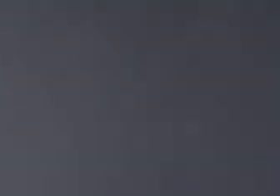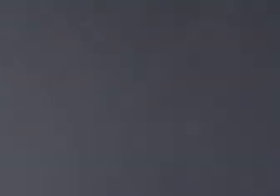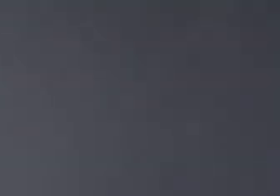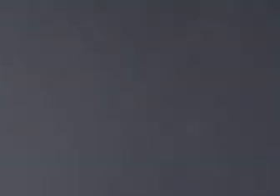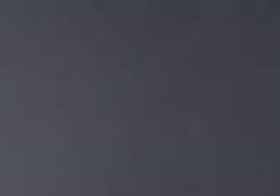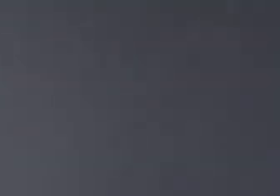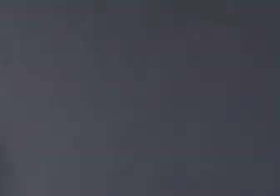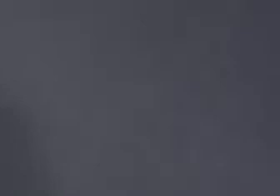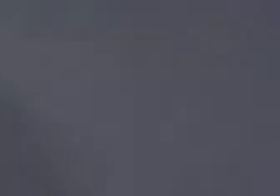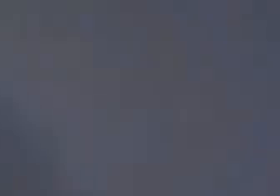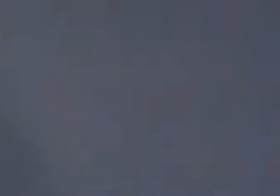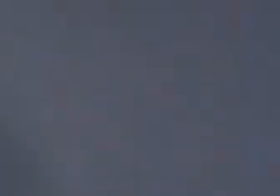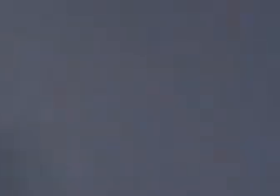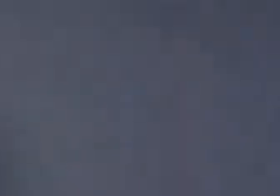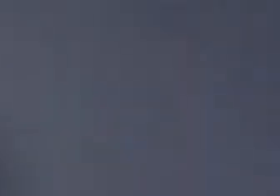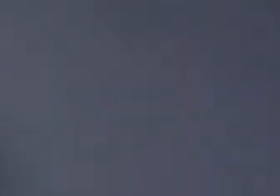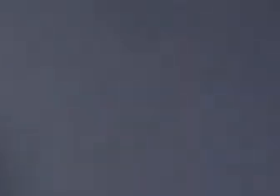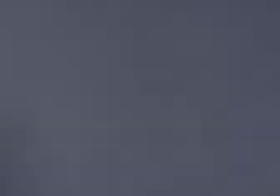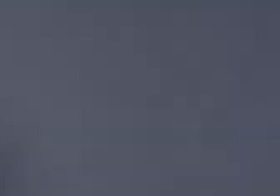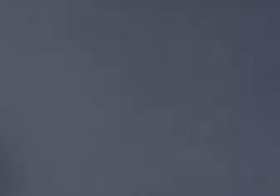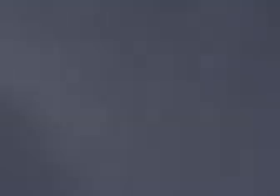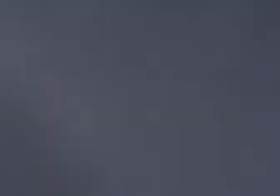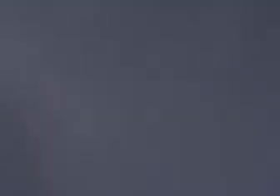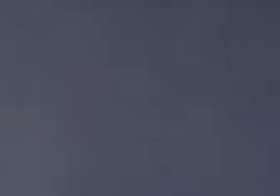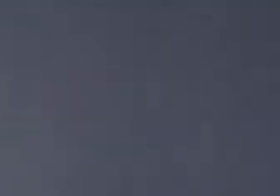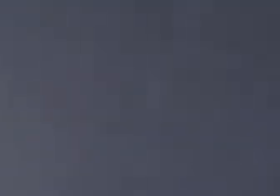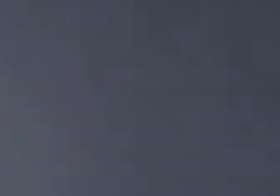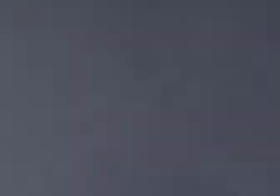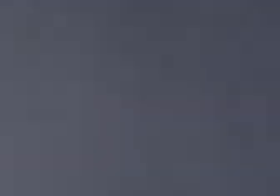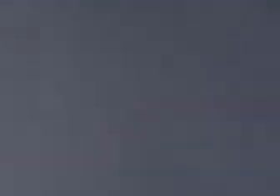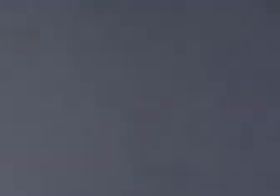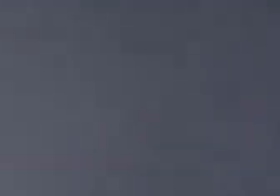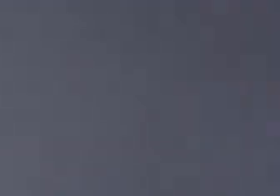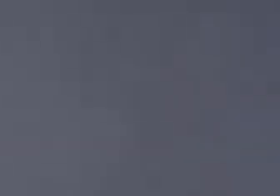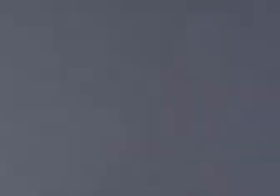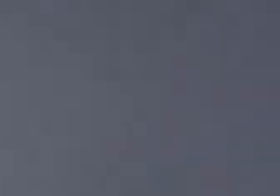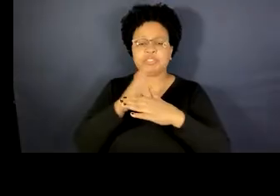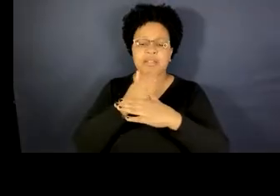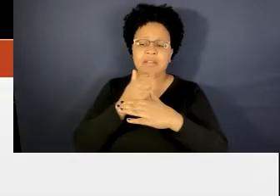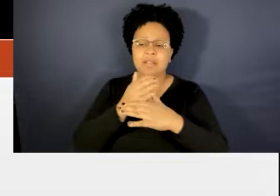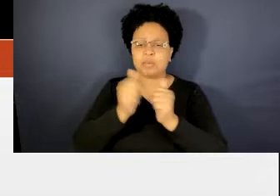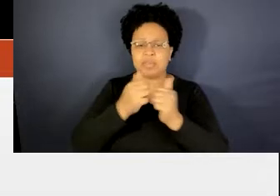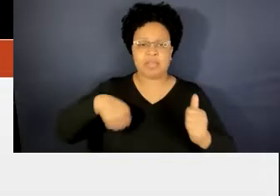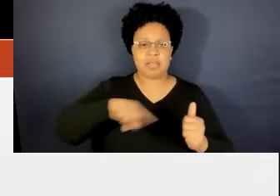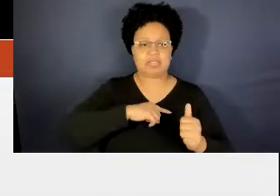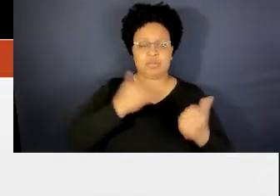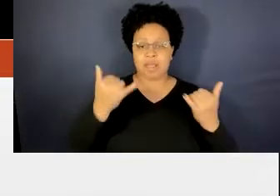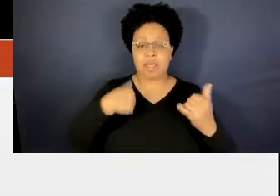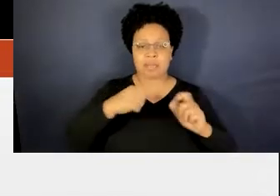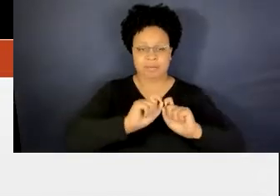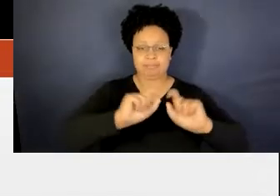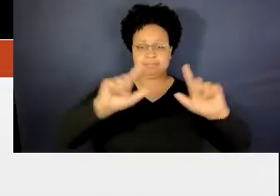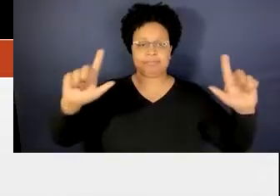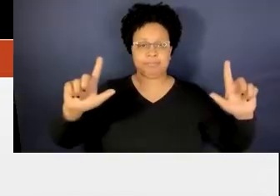Dr. Hope, that was so powerful. Thank you so much for sharing that with us. As I share my